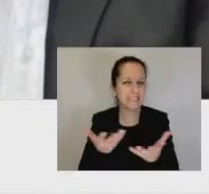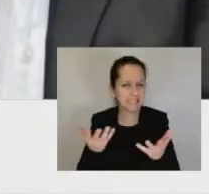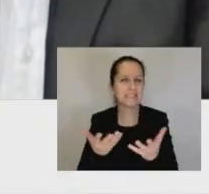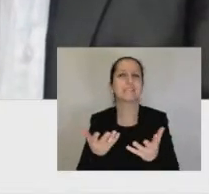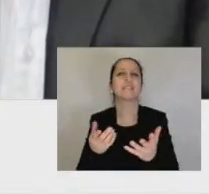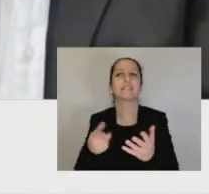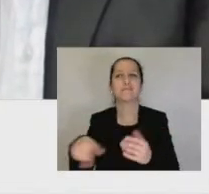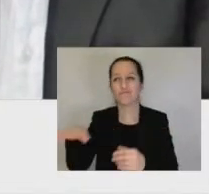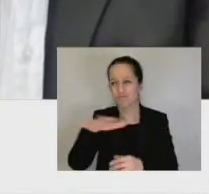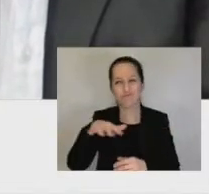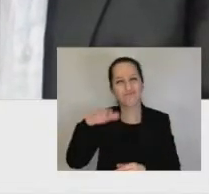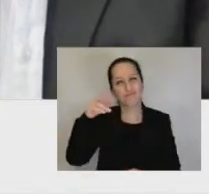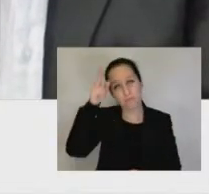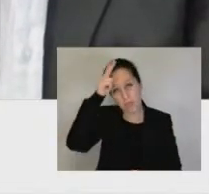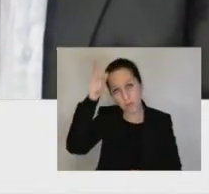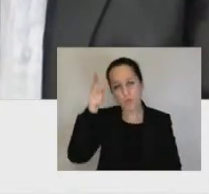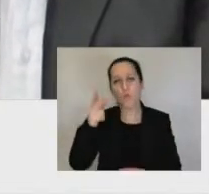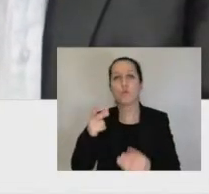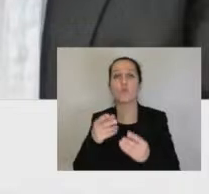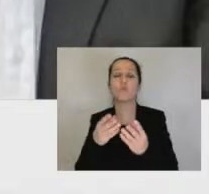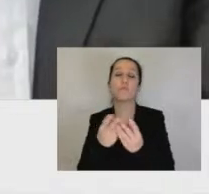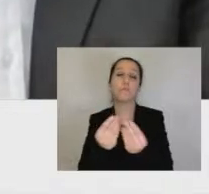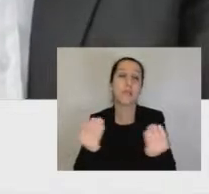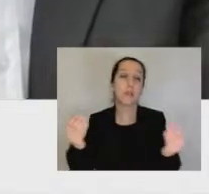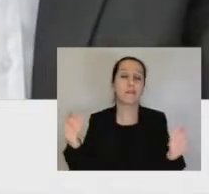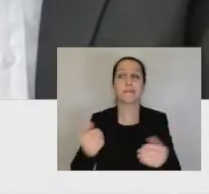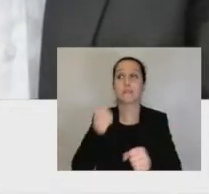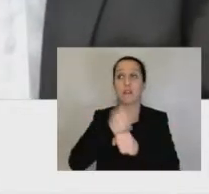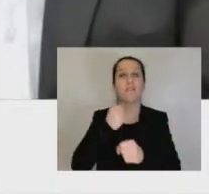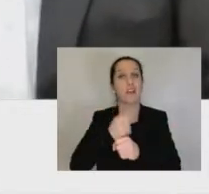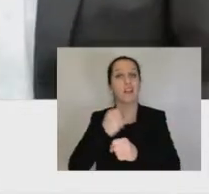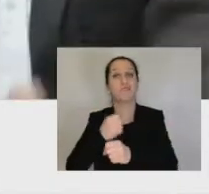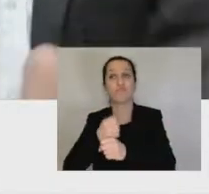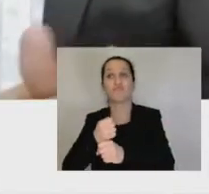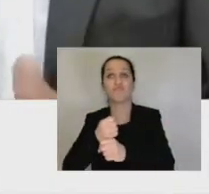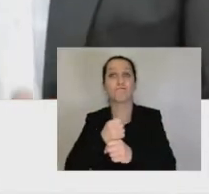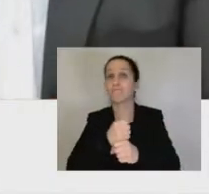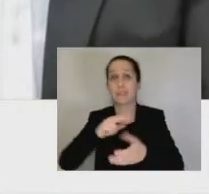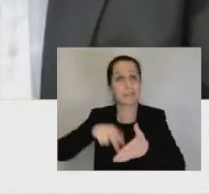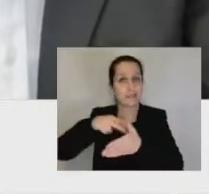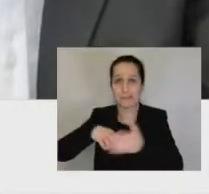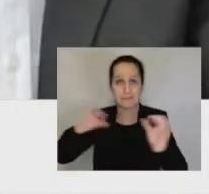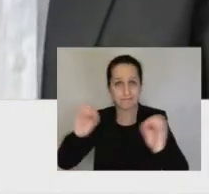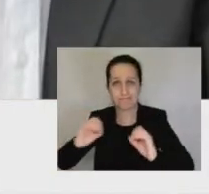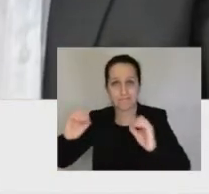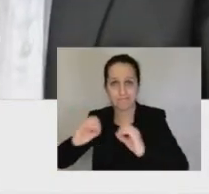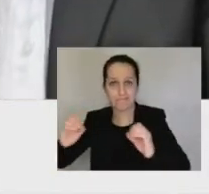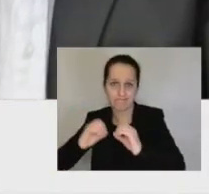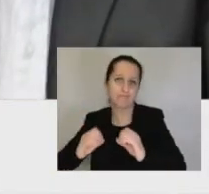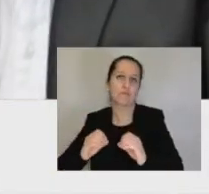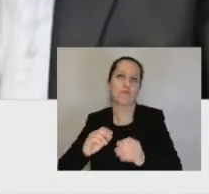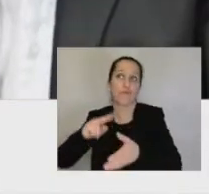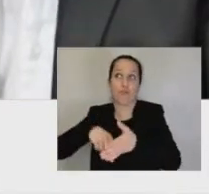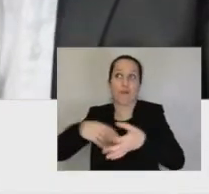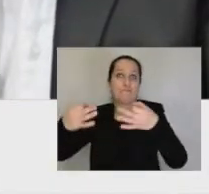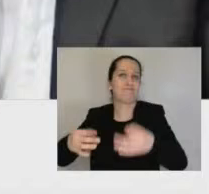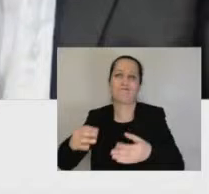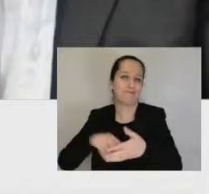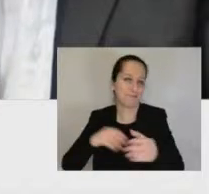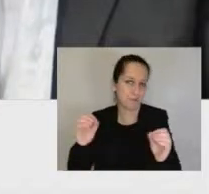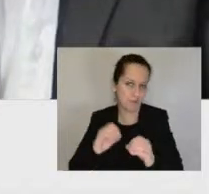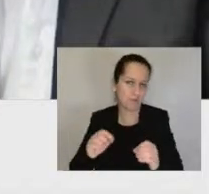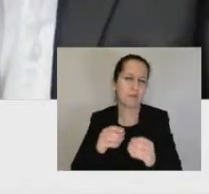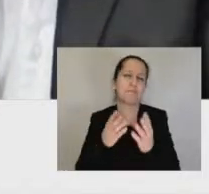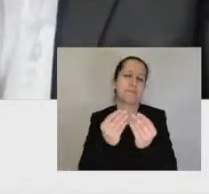by the high degree of the informal workforce. As previous